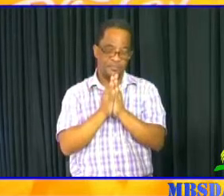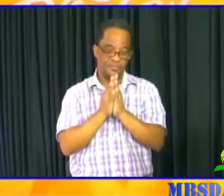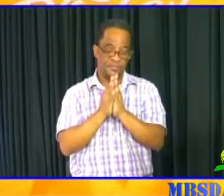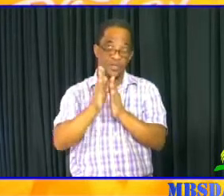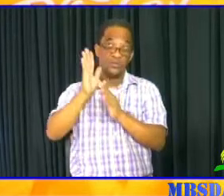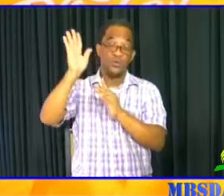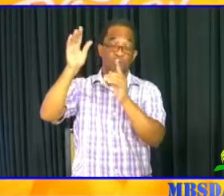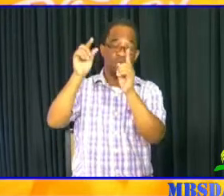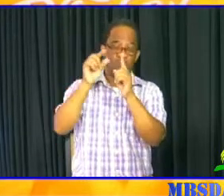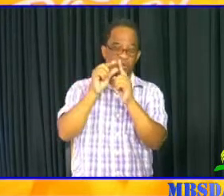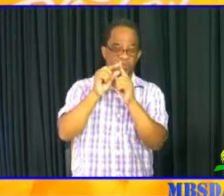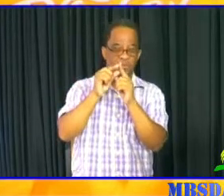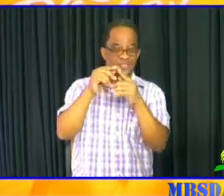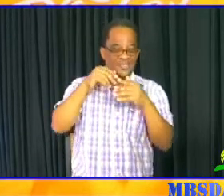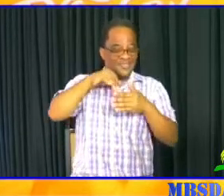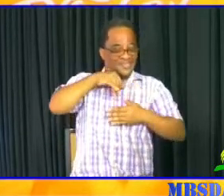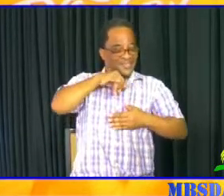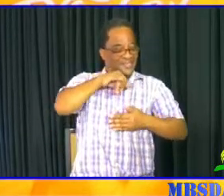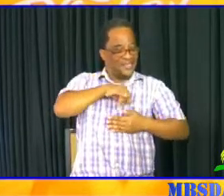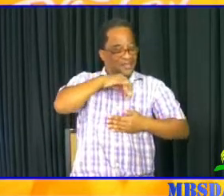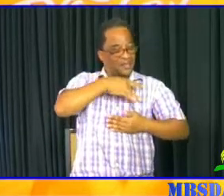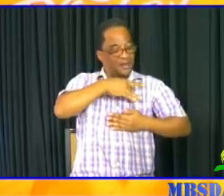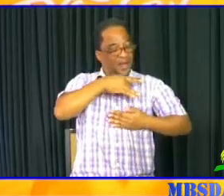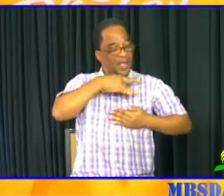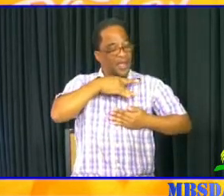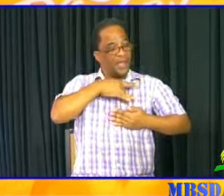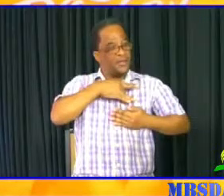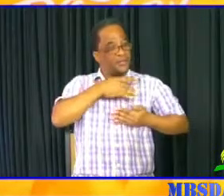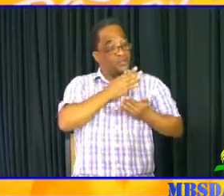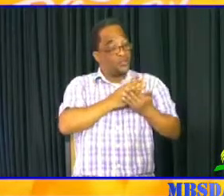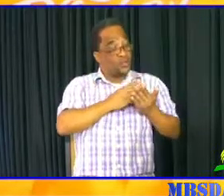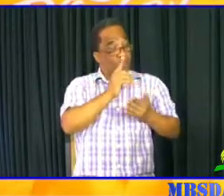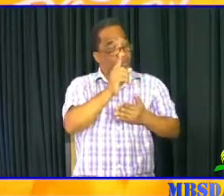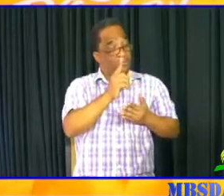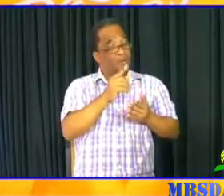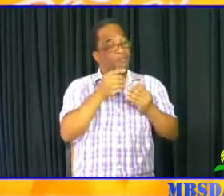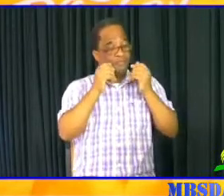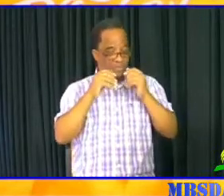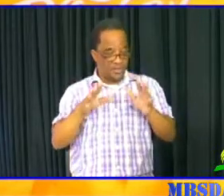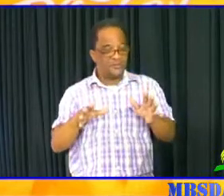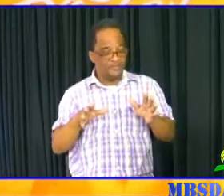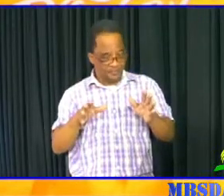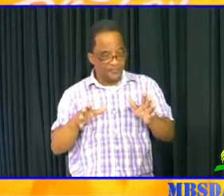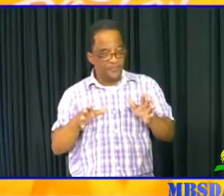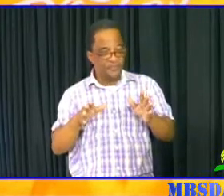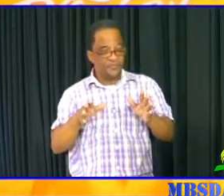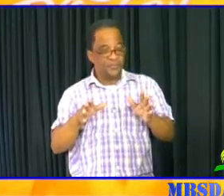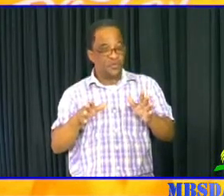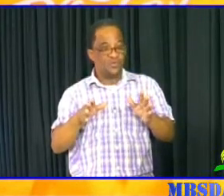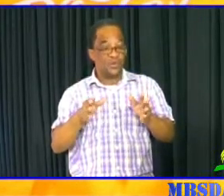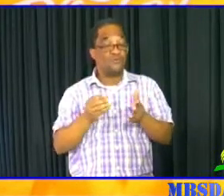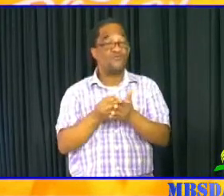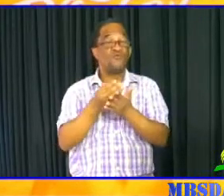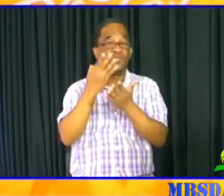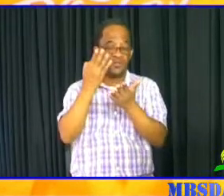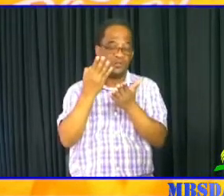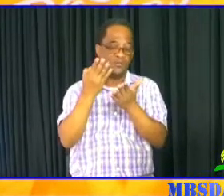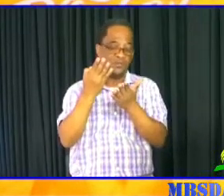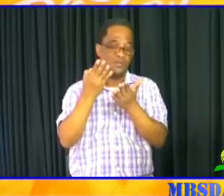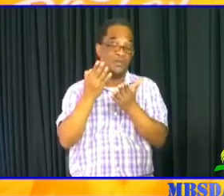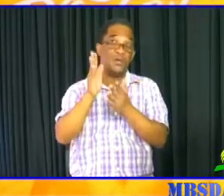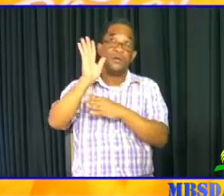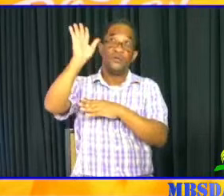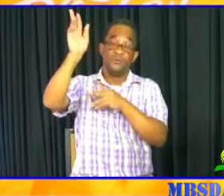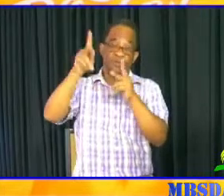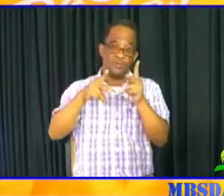your words will find lodgment in our hearts, that someone may be blessed, that someone may be enriched, and your